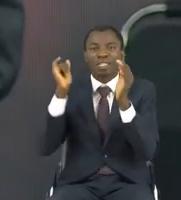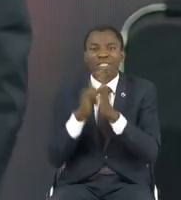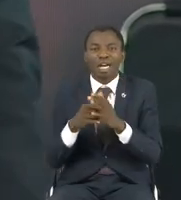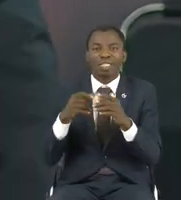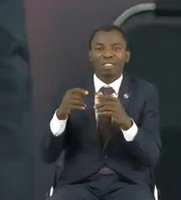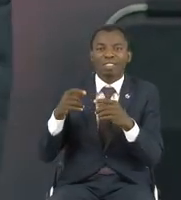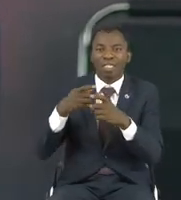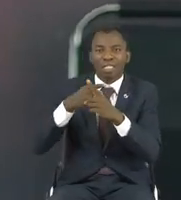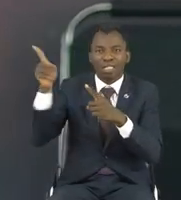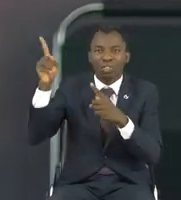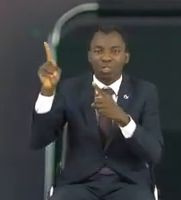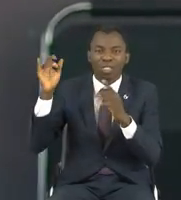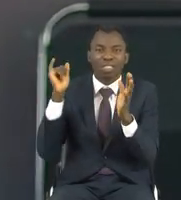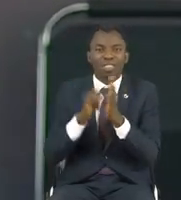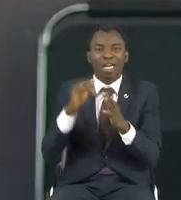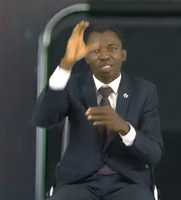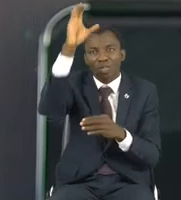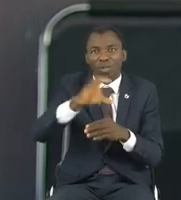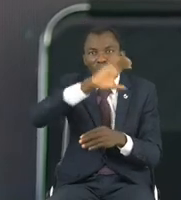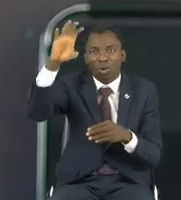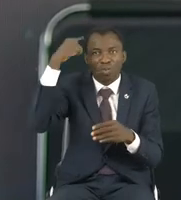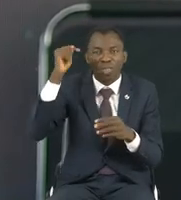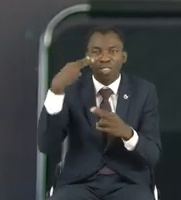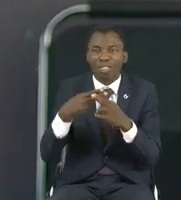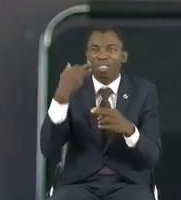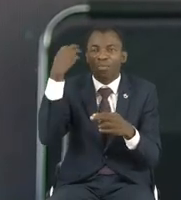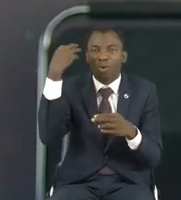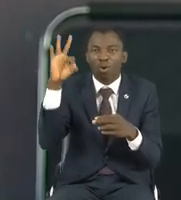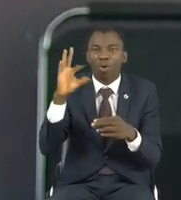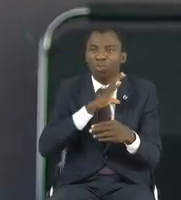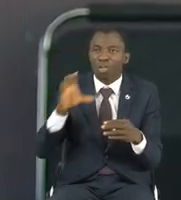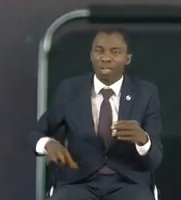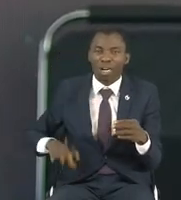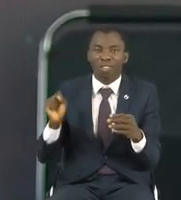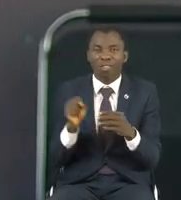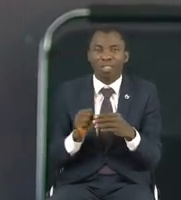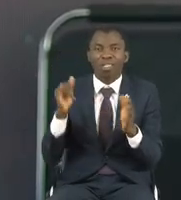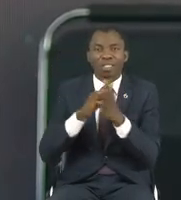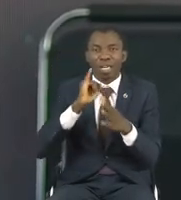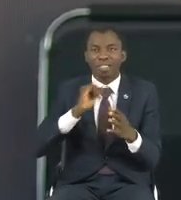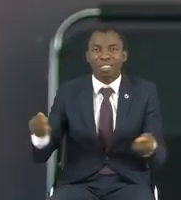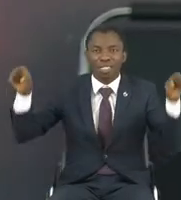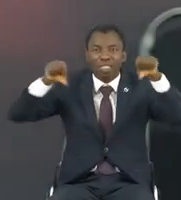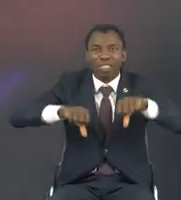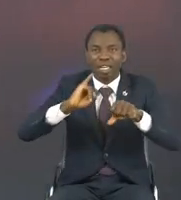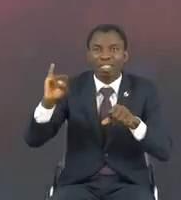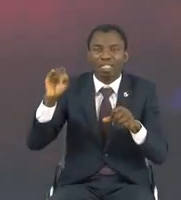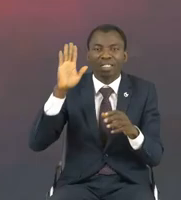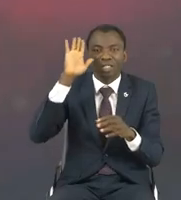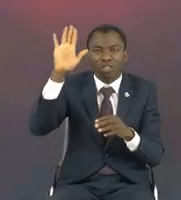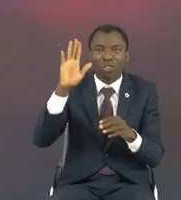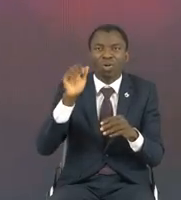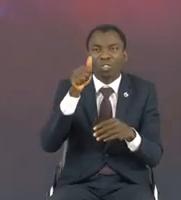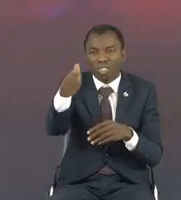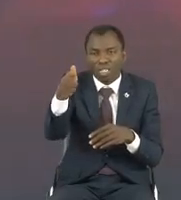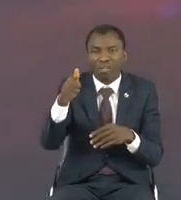the name of Christ. That's denying yourself. Self wants to